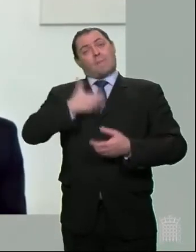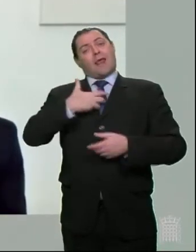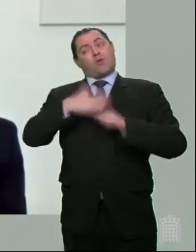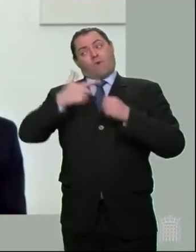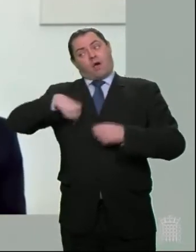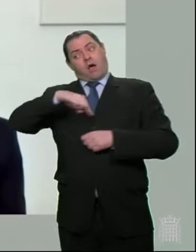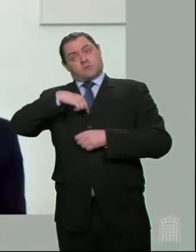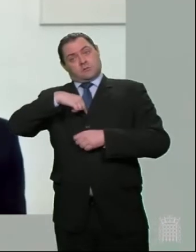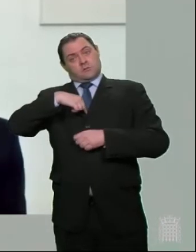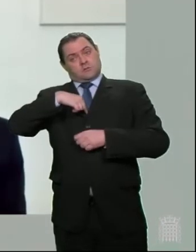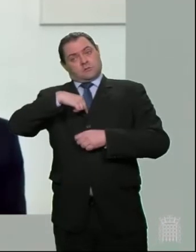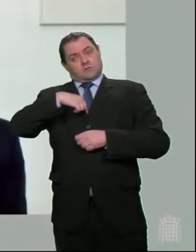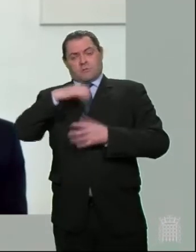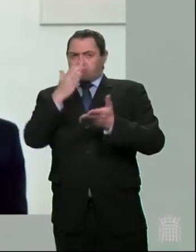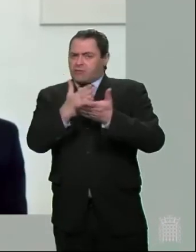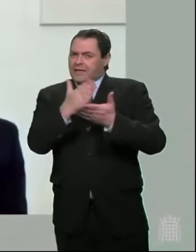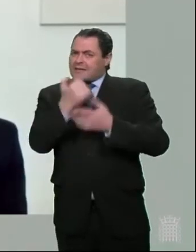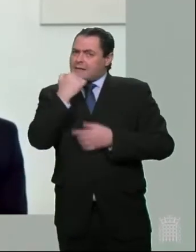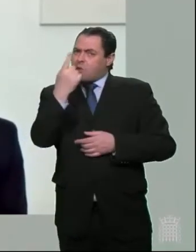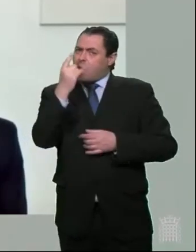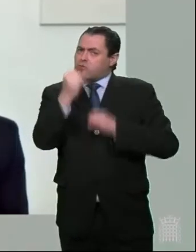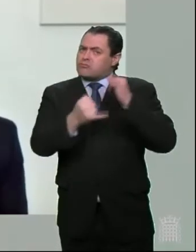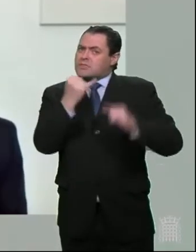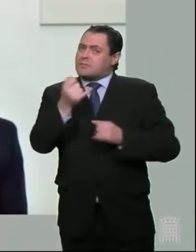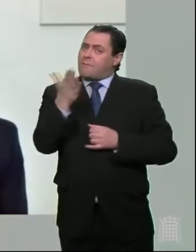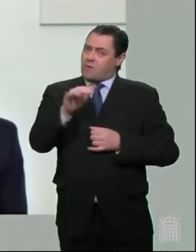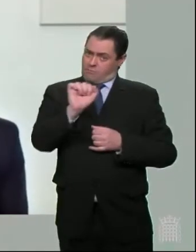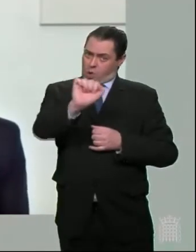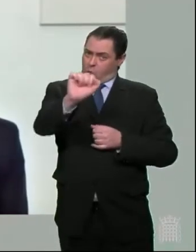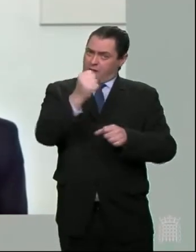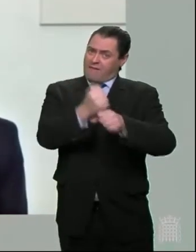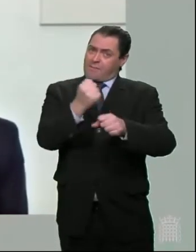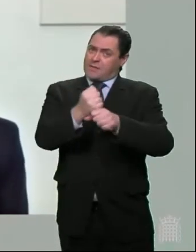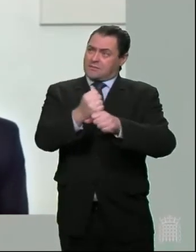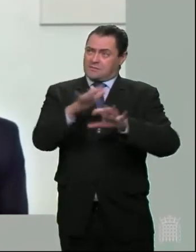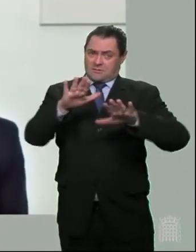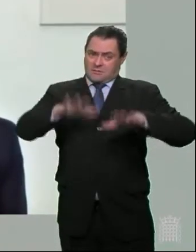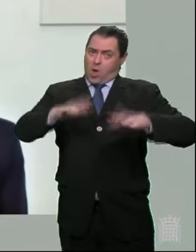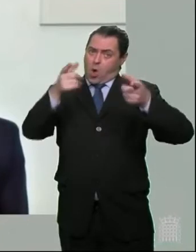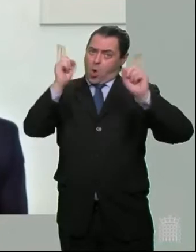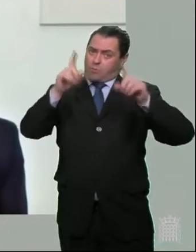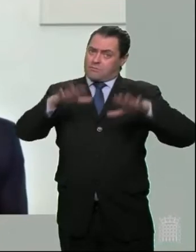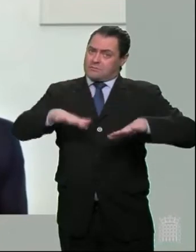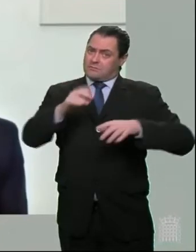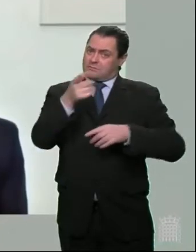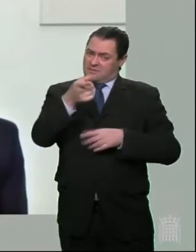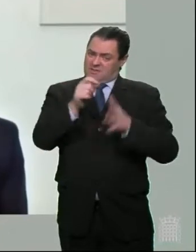relation to borders is coming from his own Home Secretary. She's busy telling anyone who will listen that